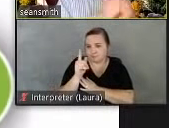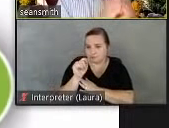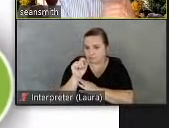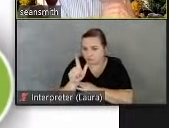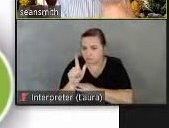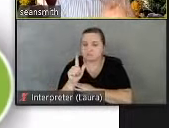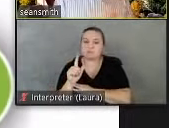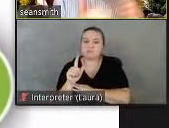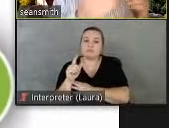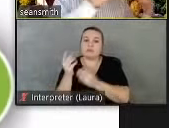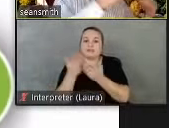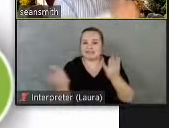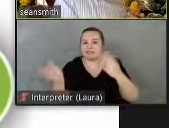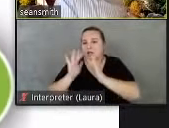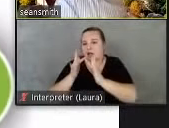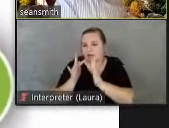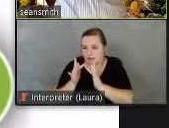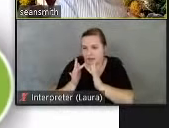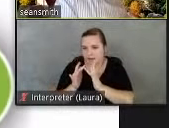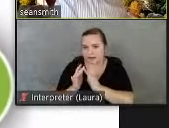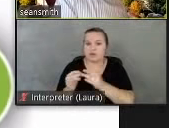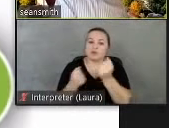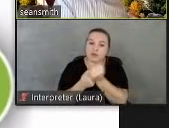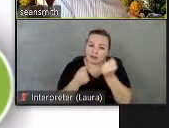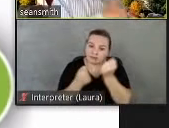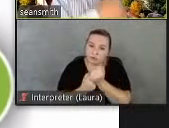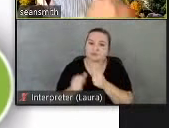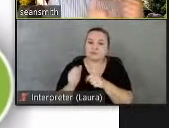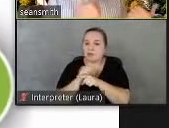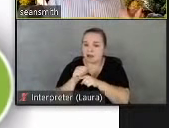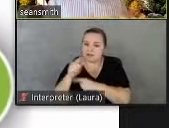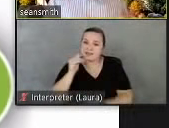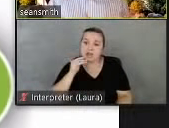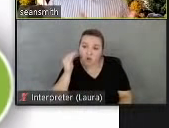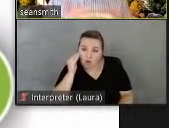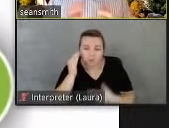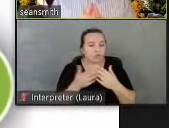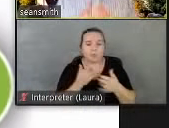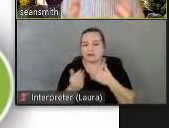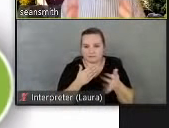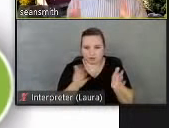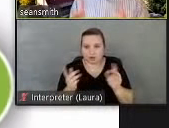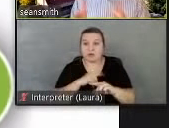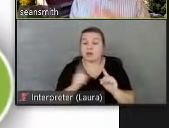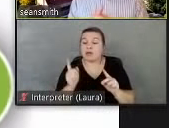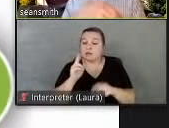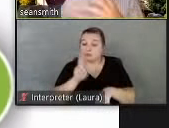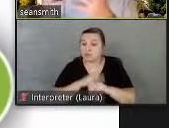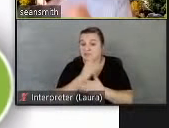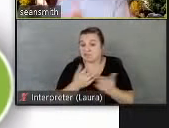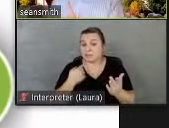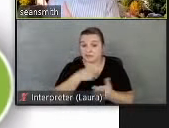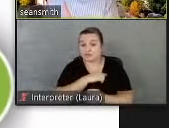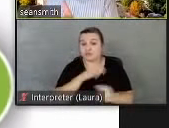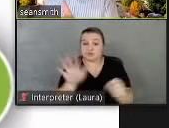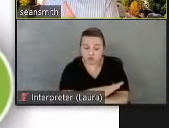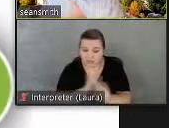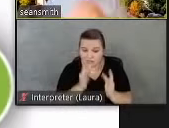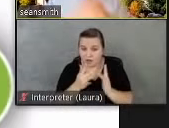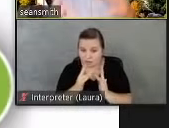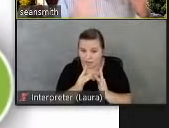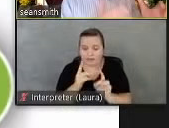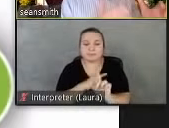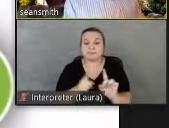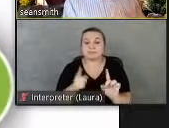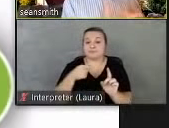instruction online, be it reinforcing drill and practice at home or whatever. But of course, some of us are going to be fully online, but we